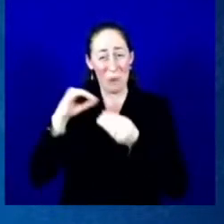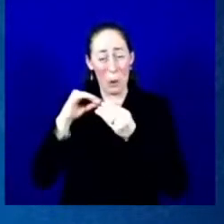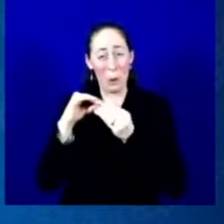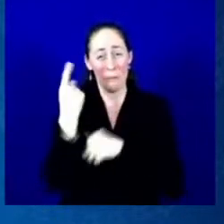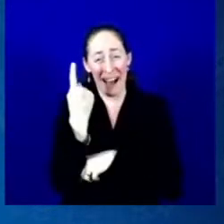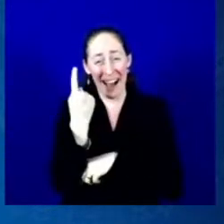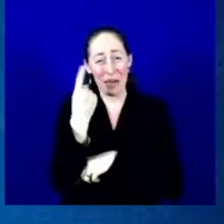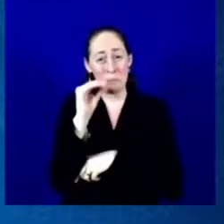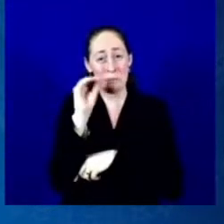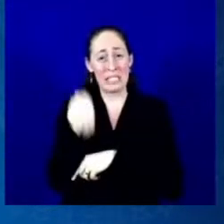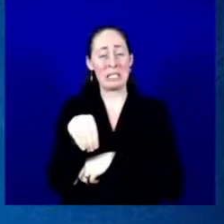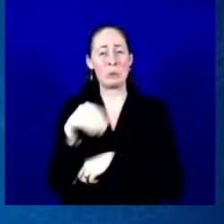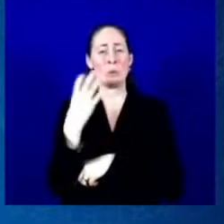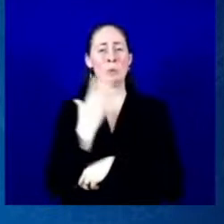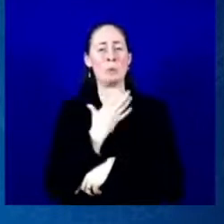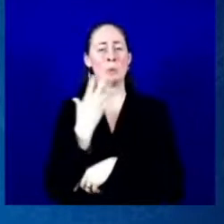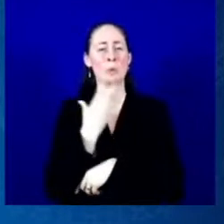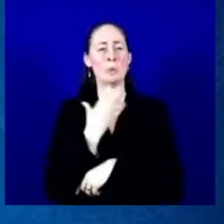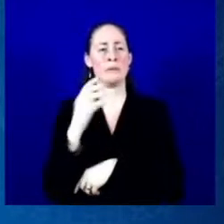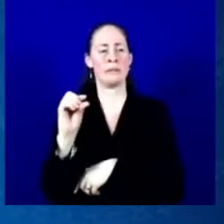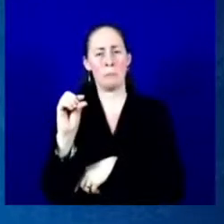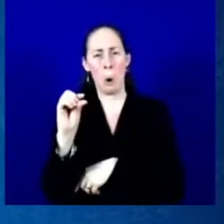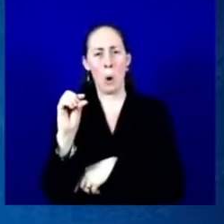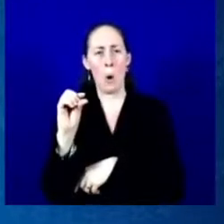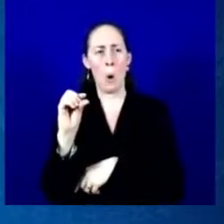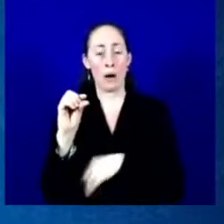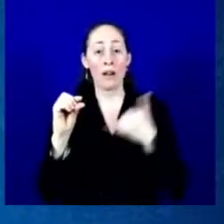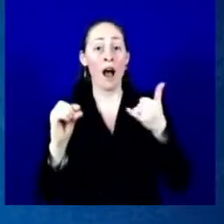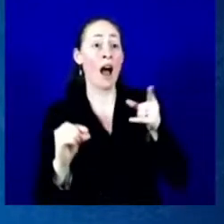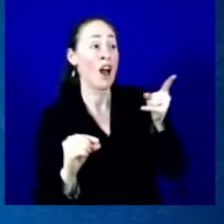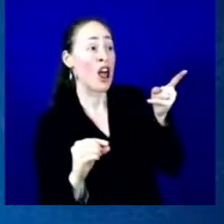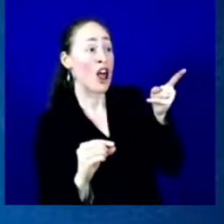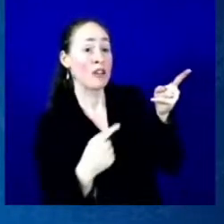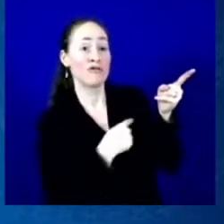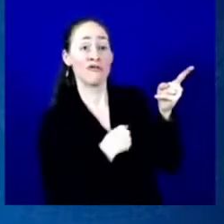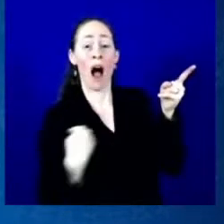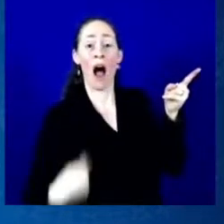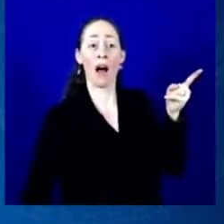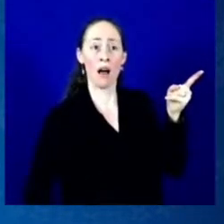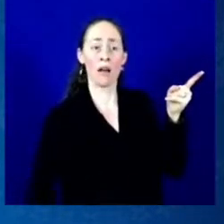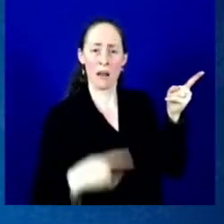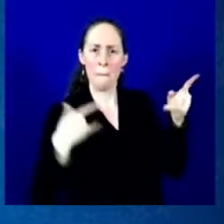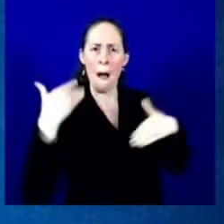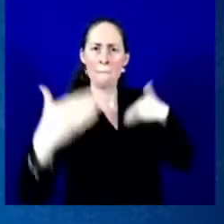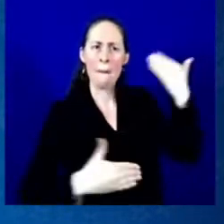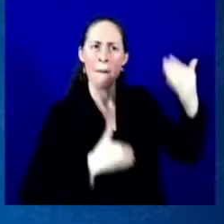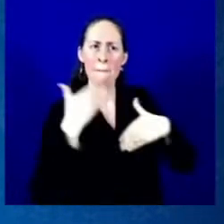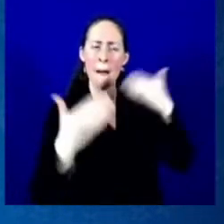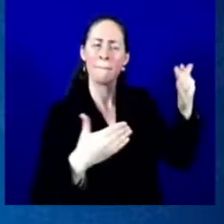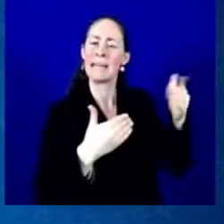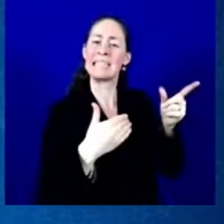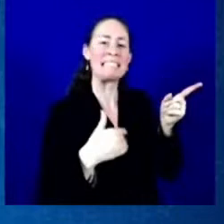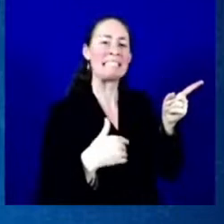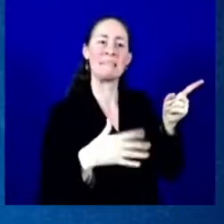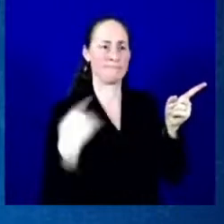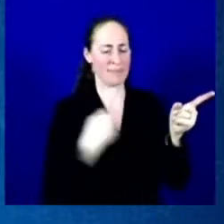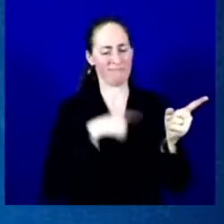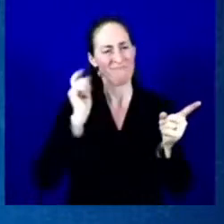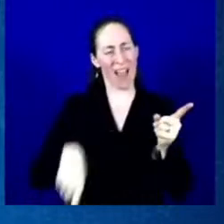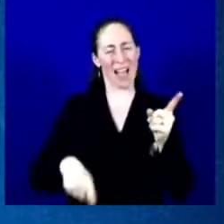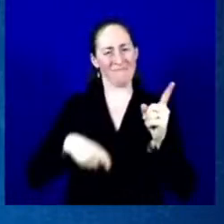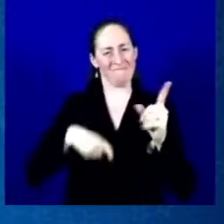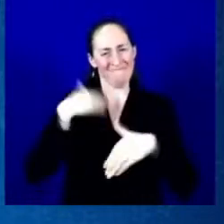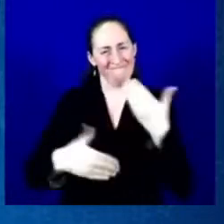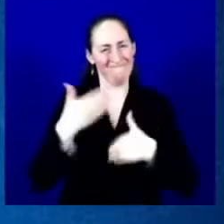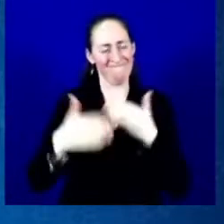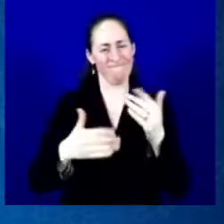fast. We have to develop and dominate the products and technologies of the future.